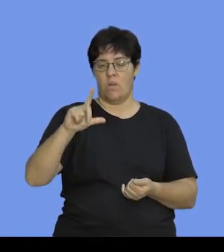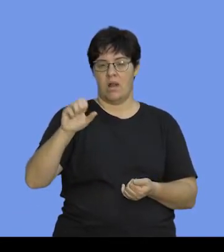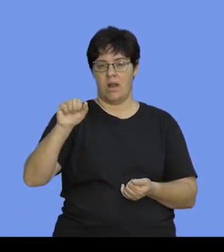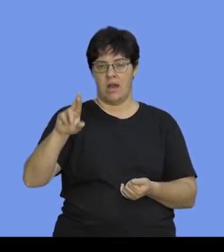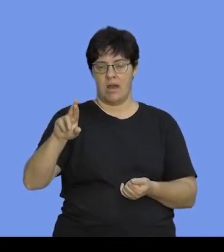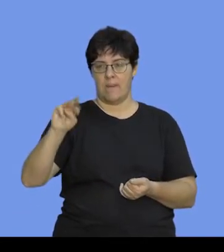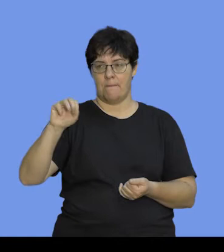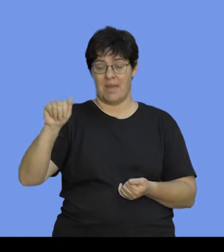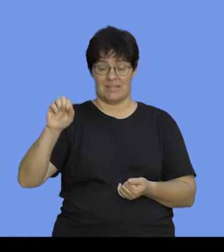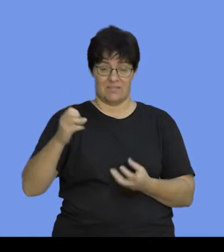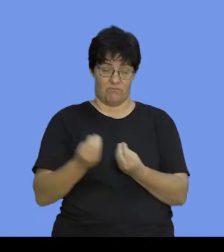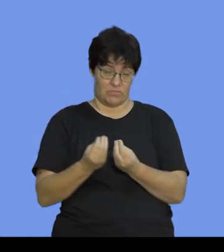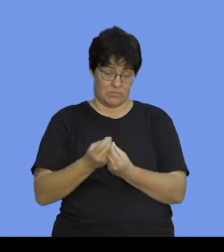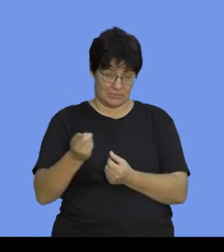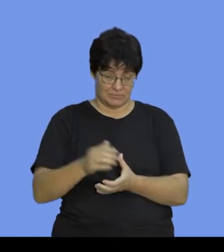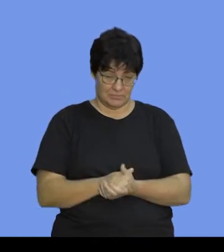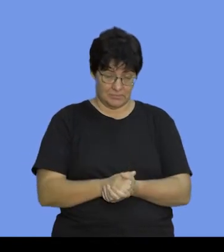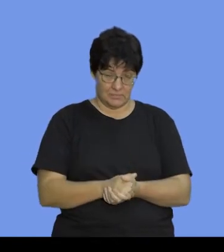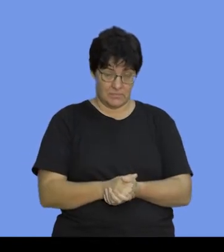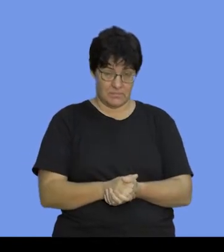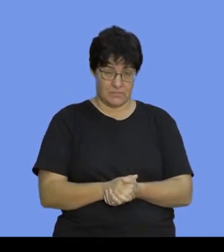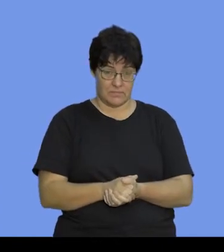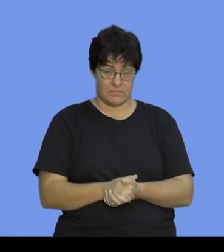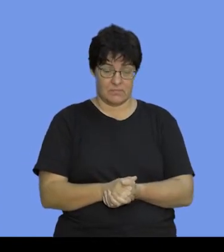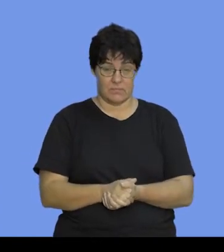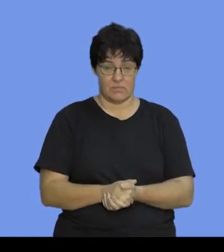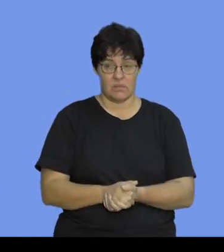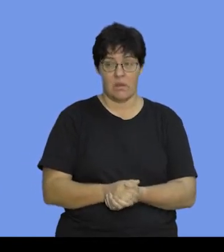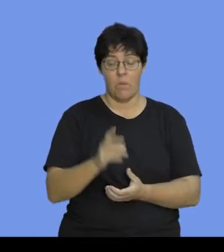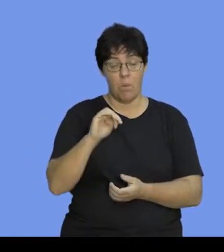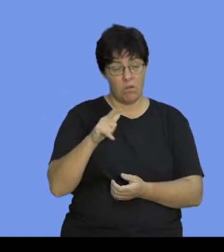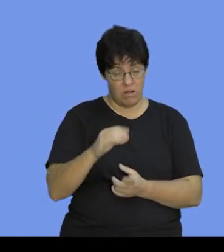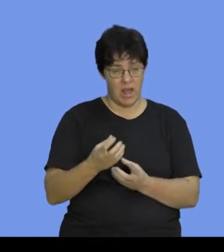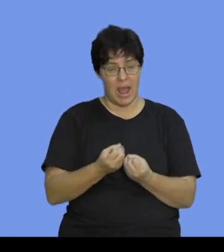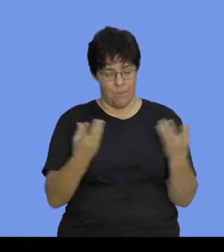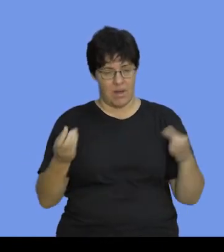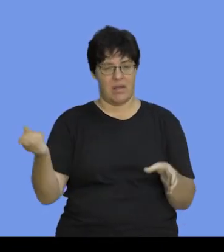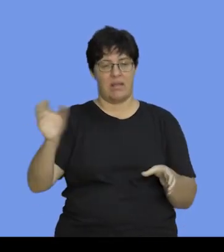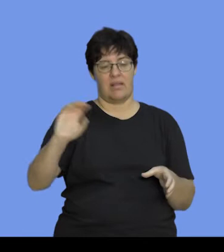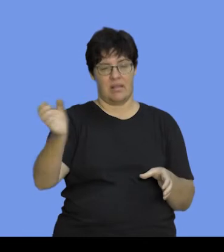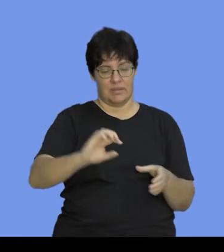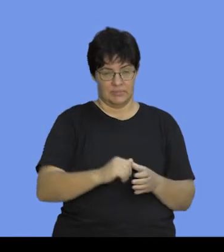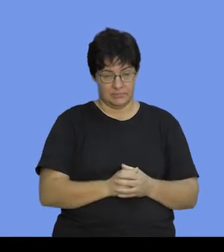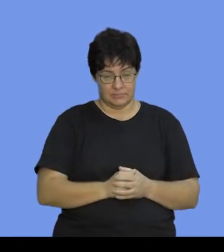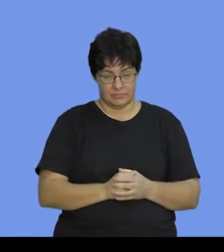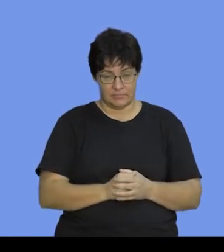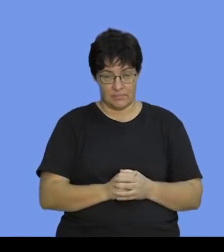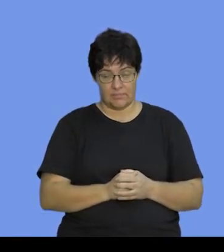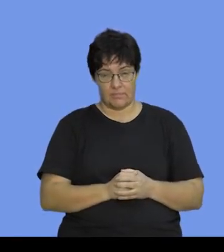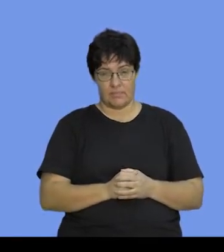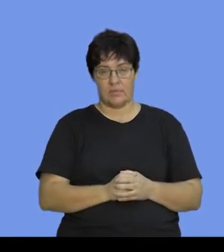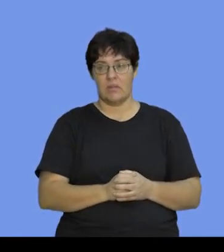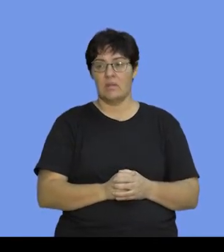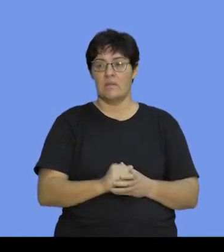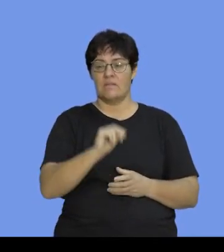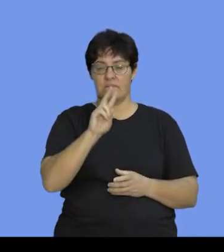of substance. So take note of that. So the number of the moles is actually the number of particles of the solid. So the